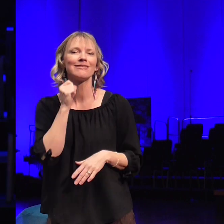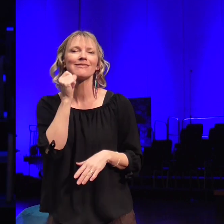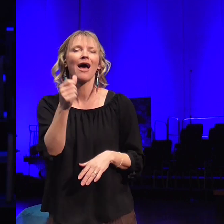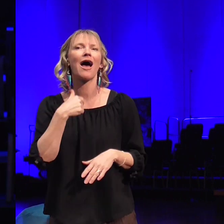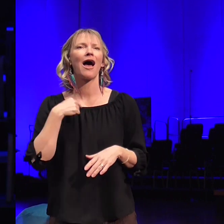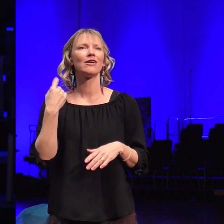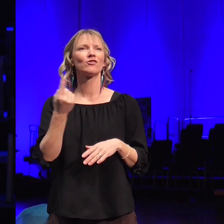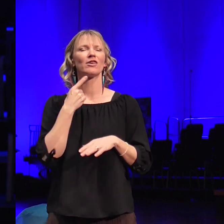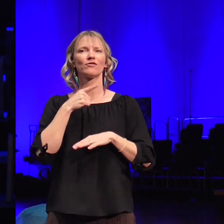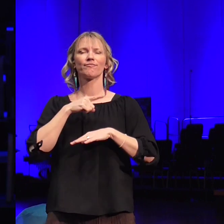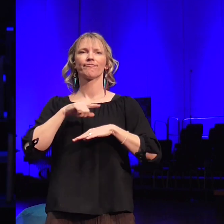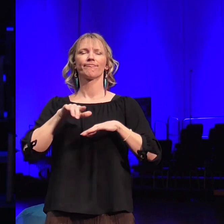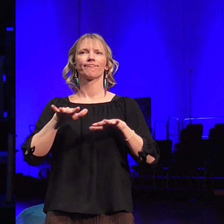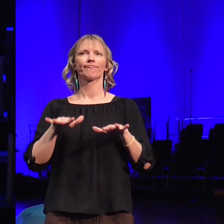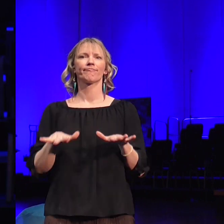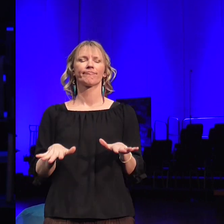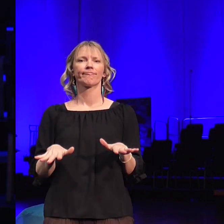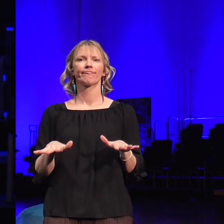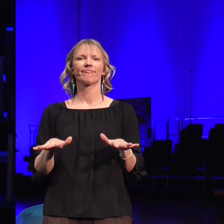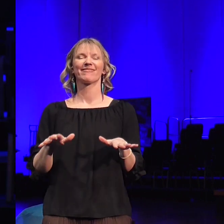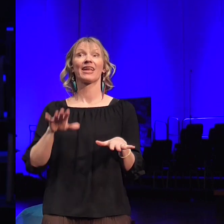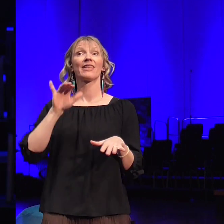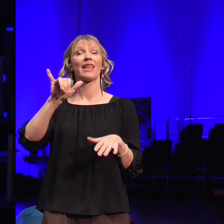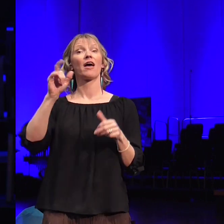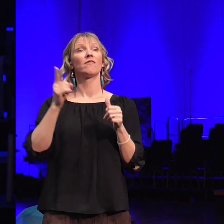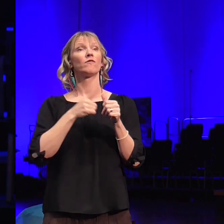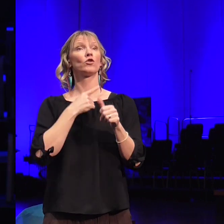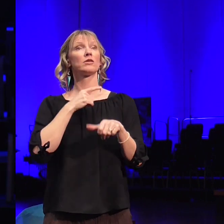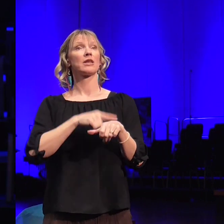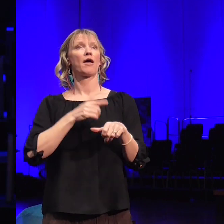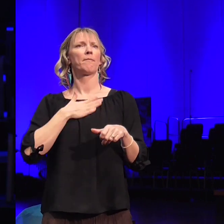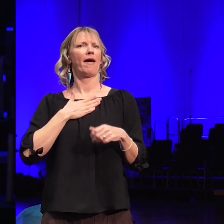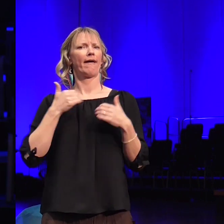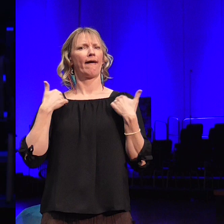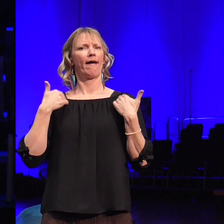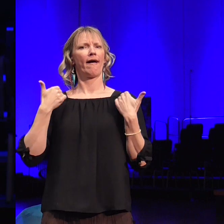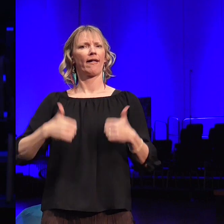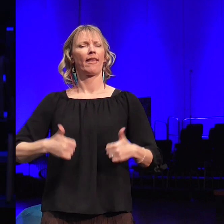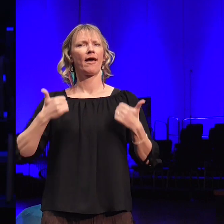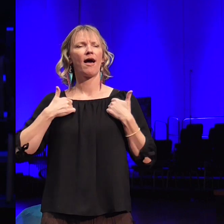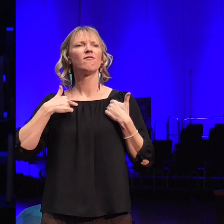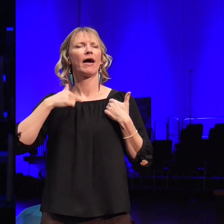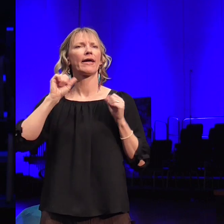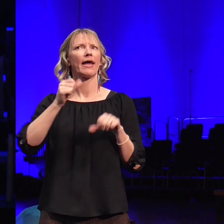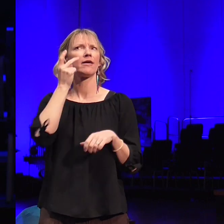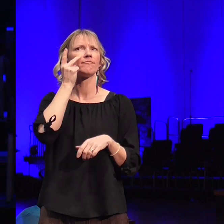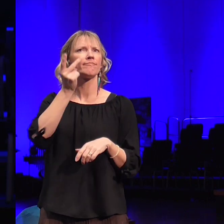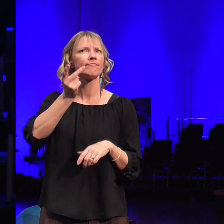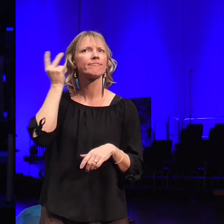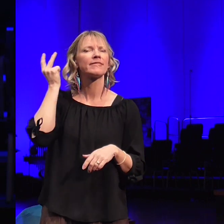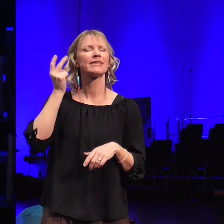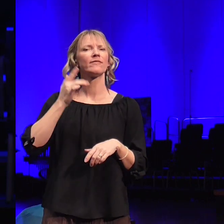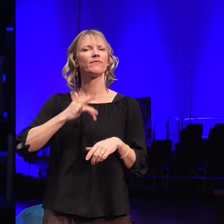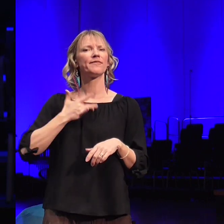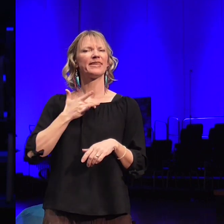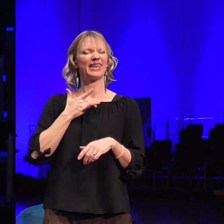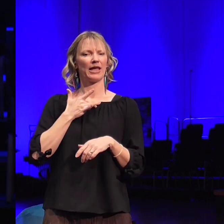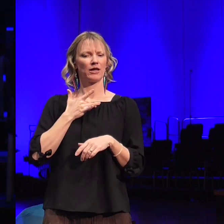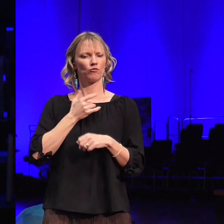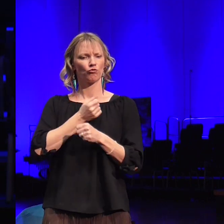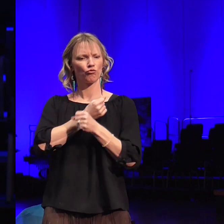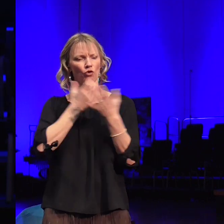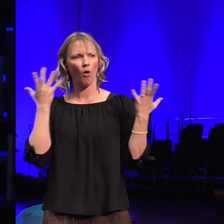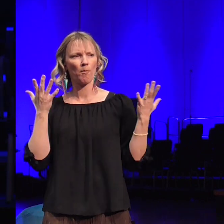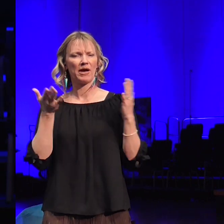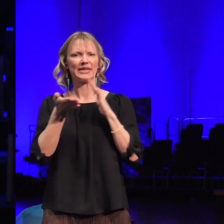very still. And that was the first time in my young life that I think I can remember feeling that much stillness